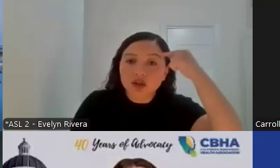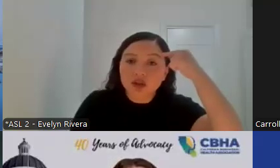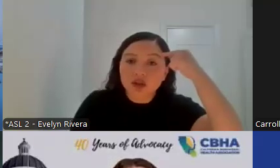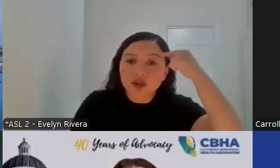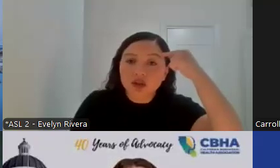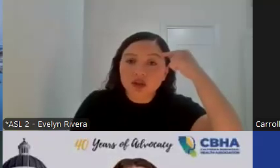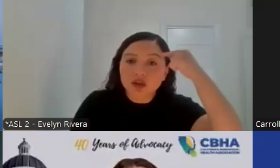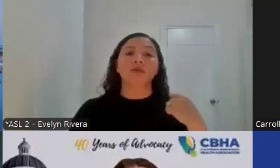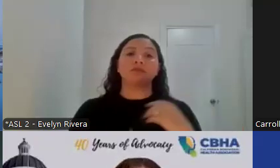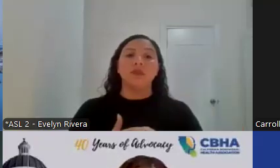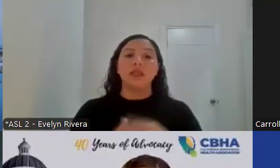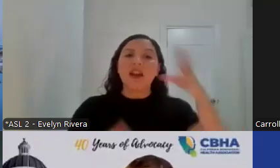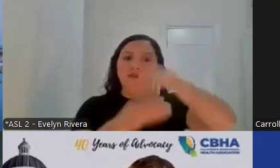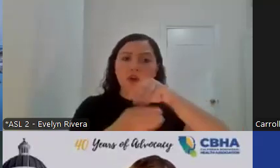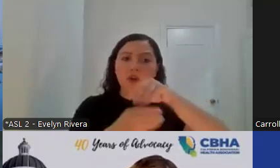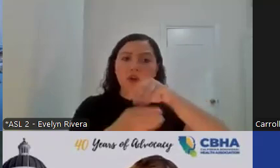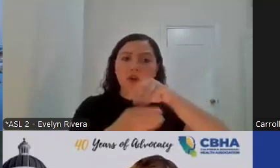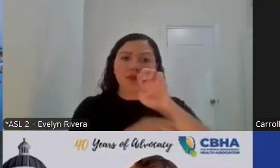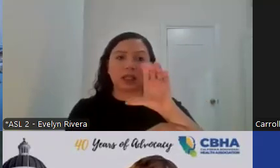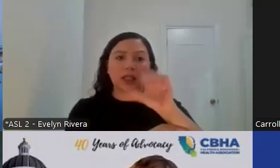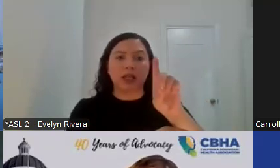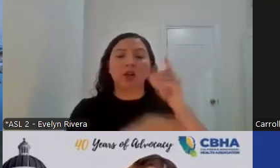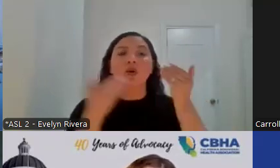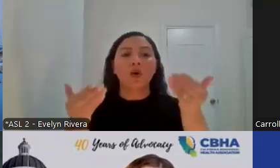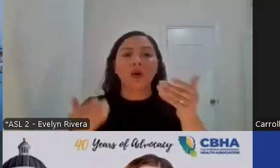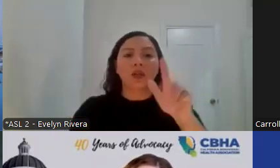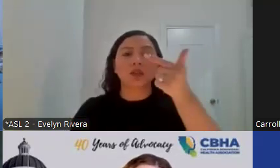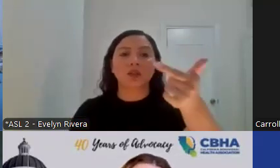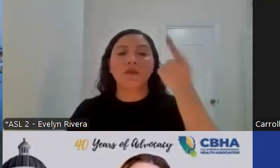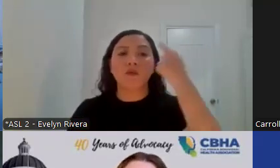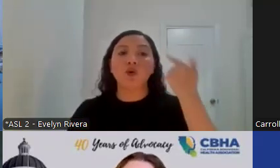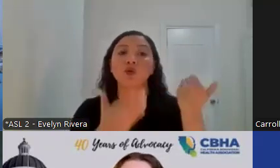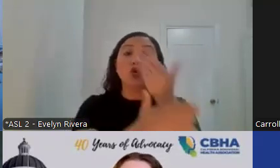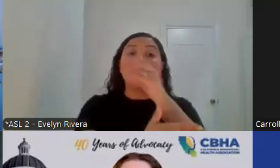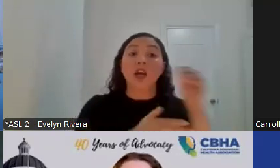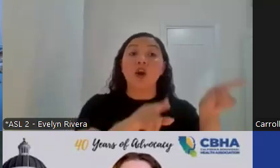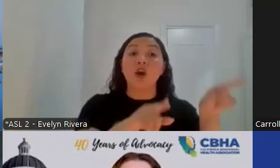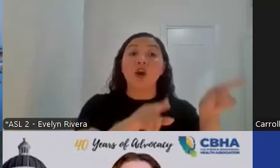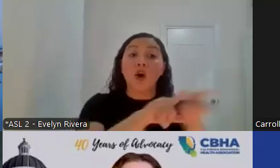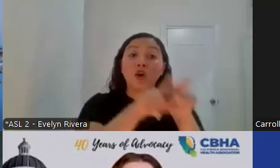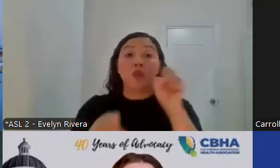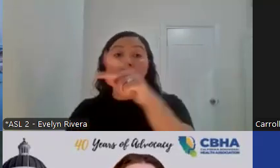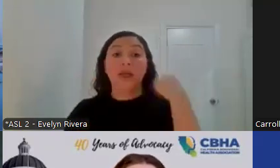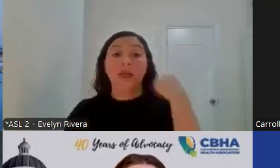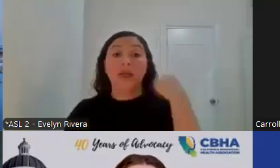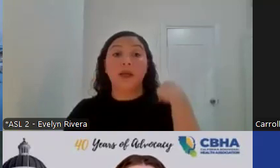ECAD. So again, I'll turn it to new and returning members to hear from them.